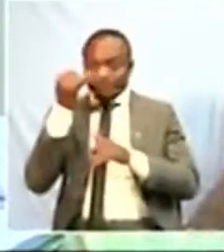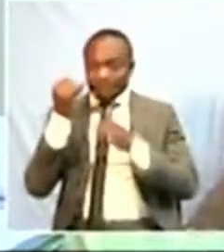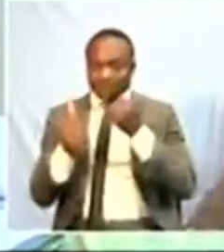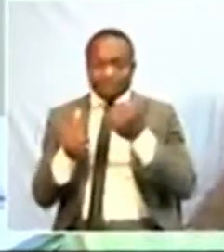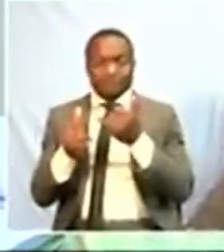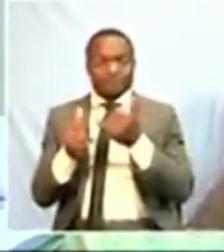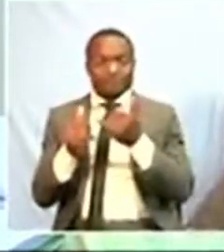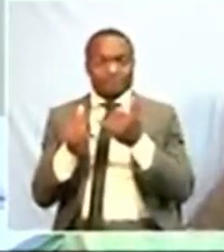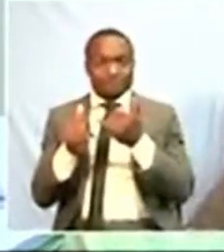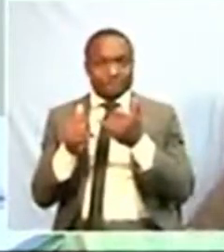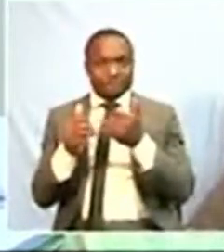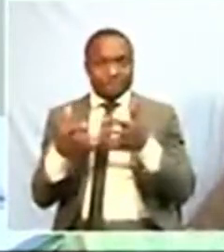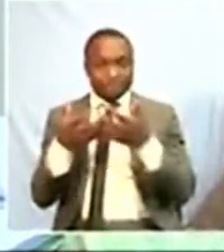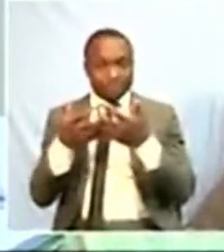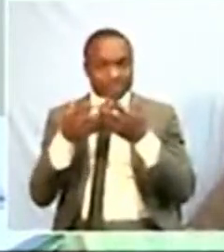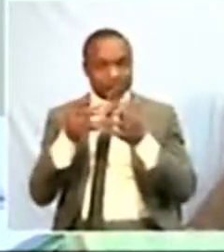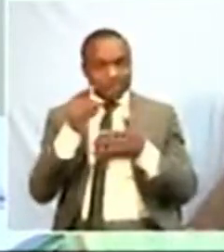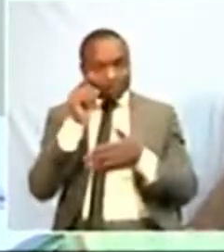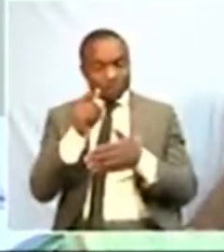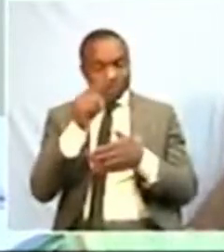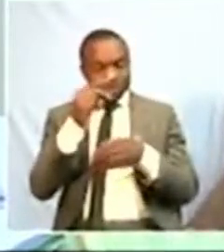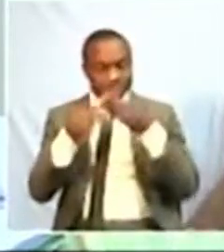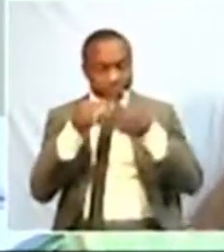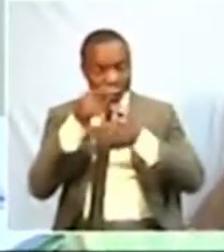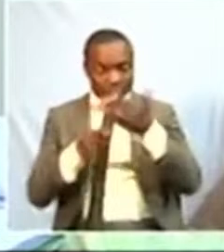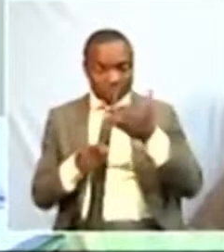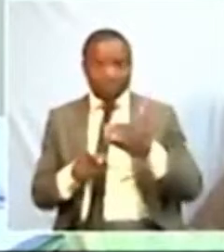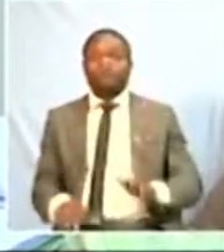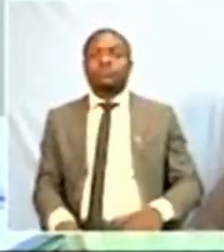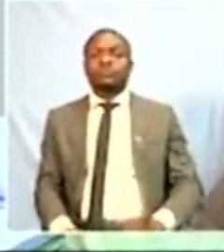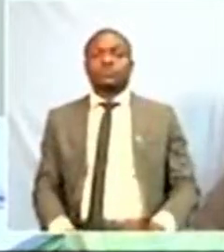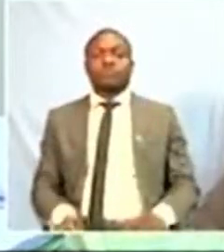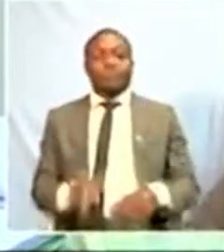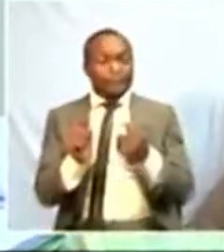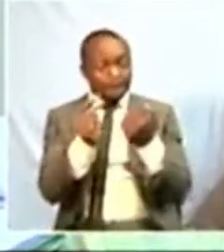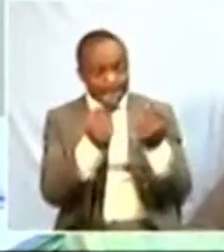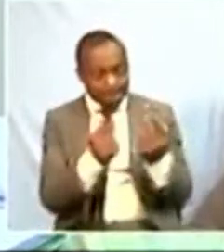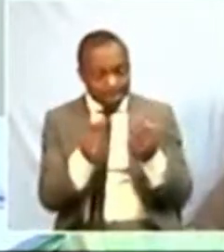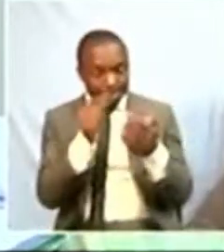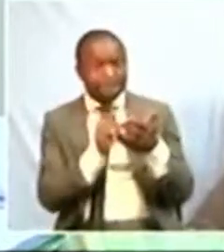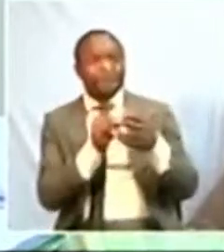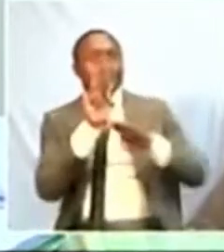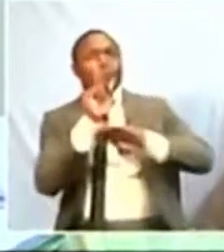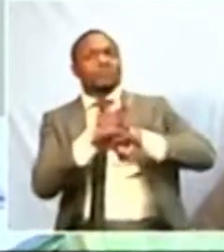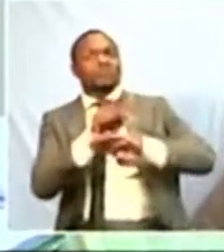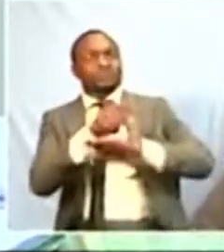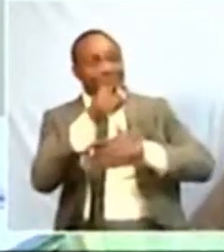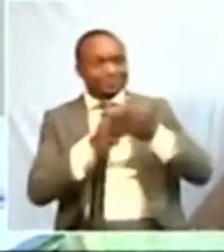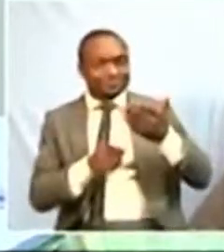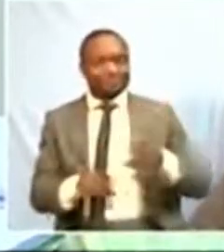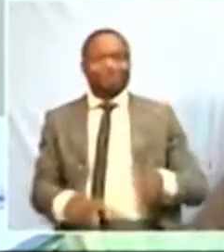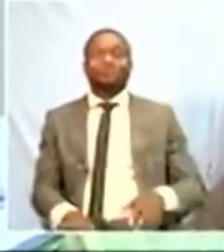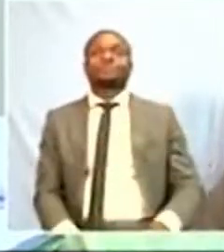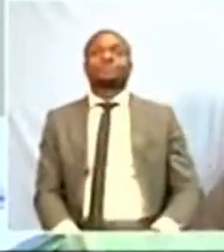engineer? What you mean and the status of this project?